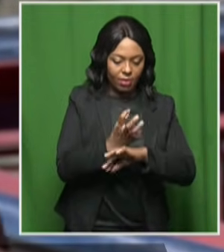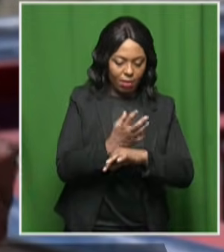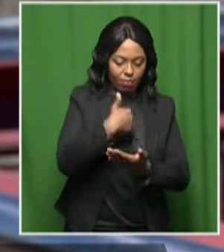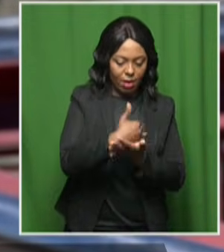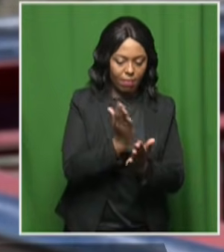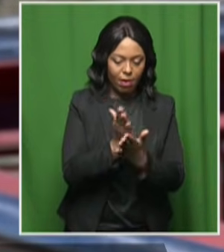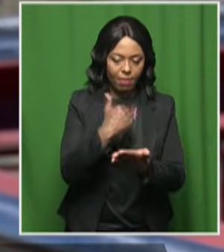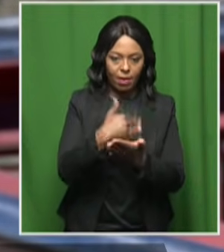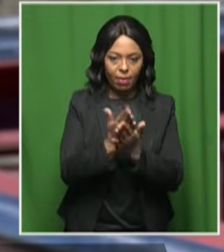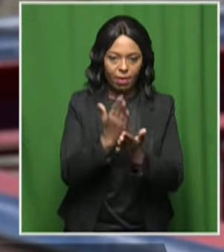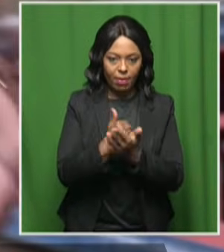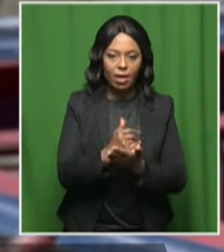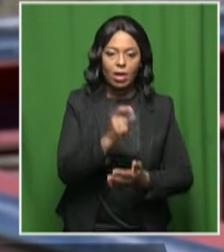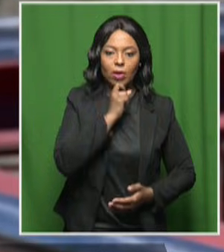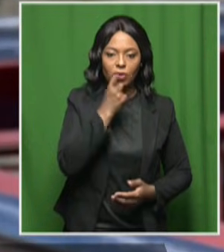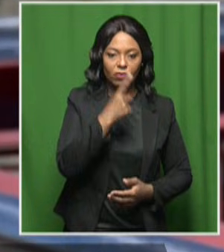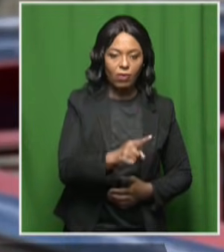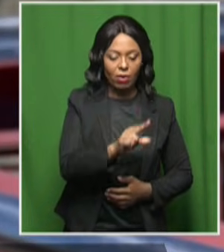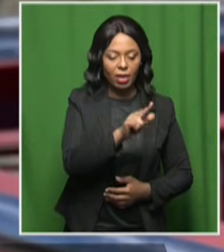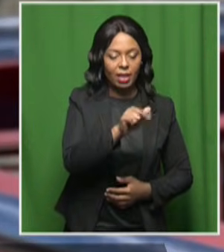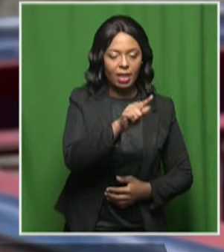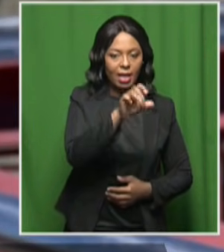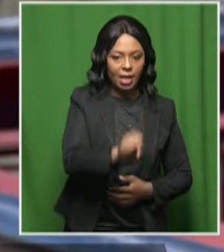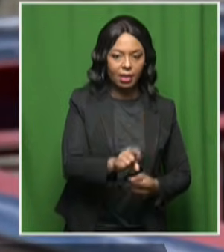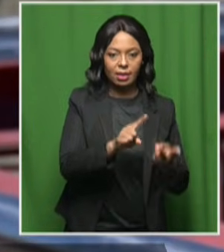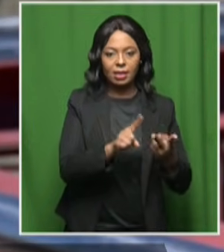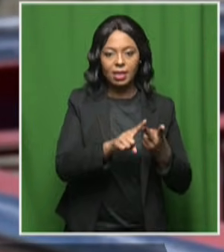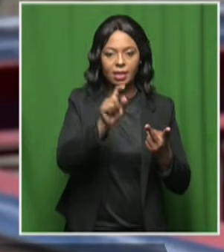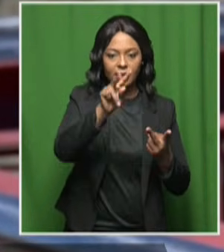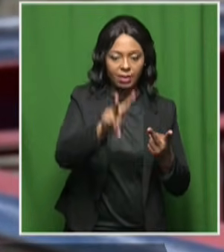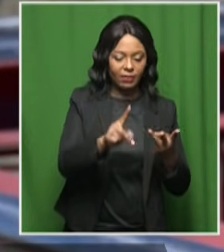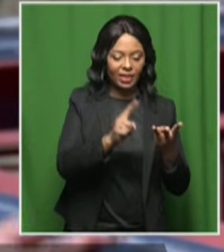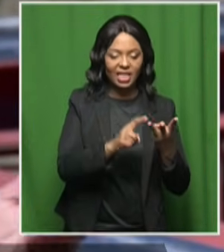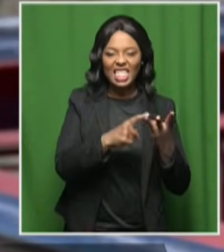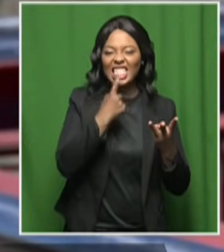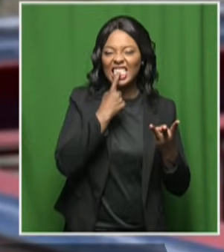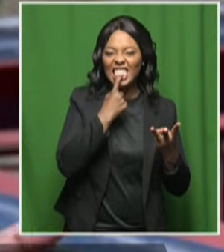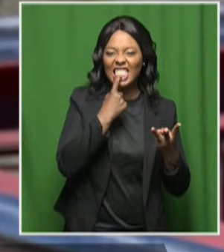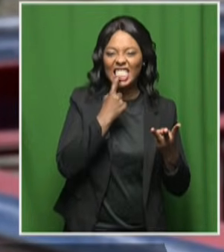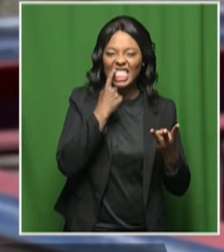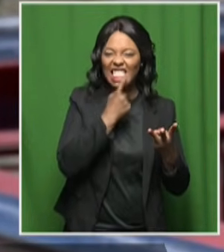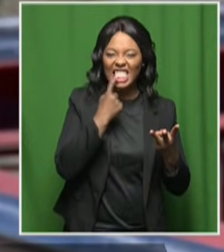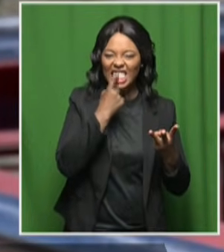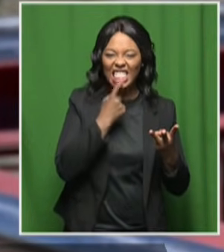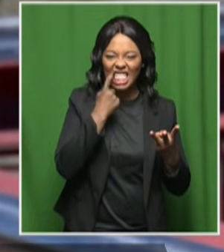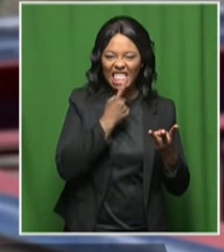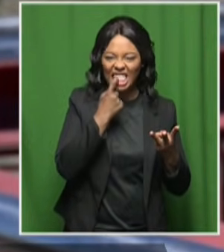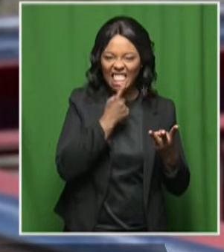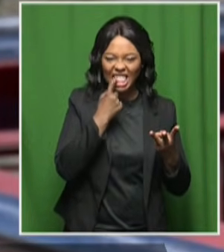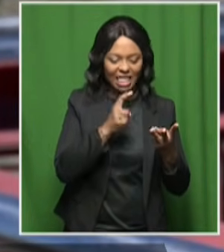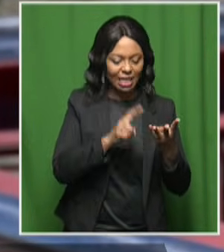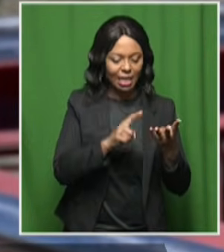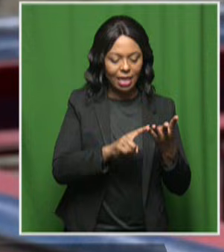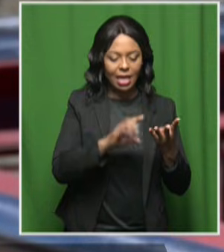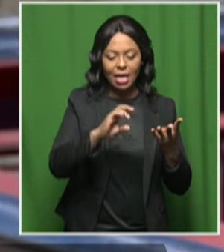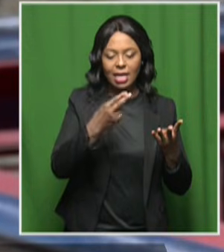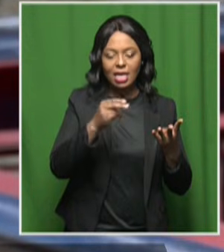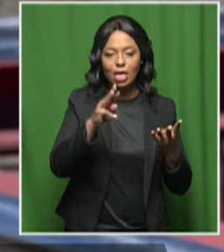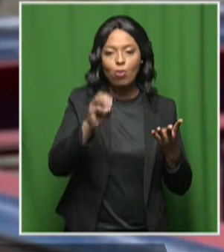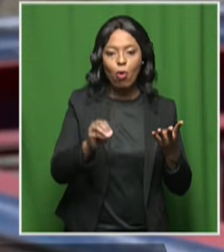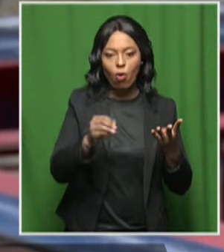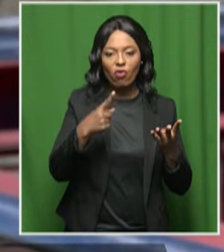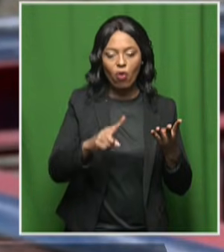for glass, plasma TVs, dentist tools, for speakers, and for treatment of cancer in the chemo. There's diamond elements